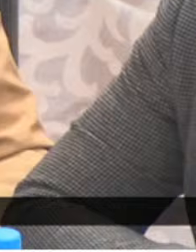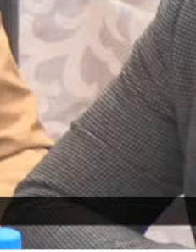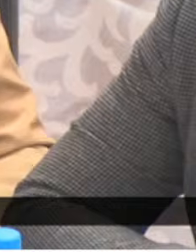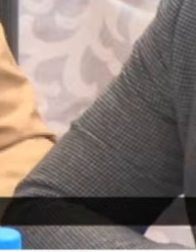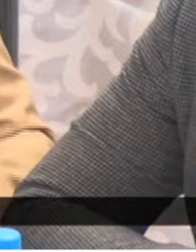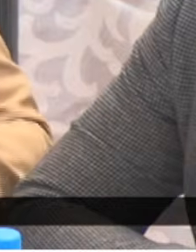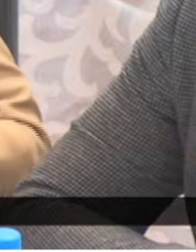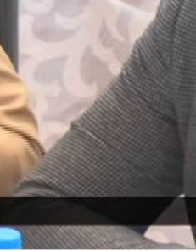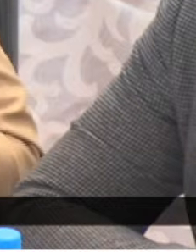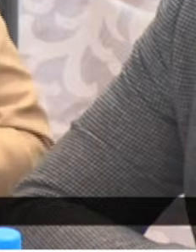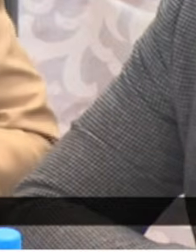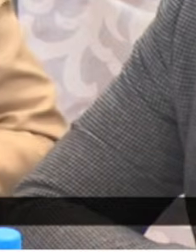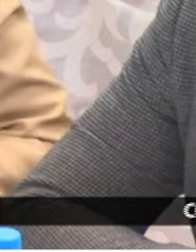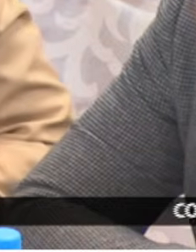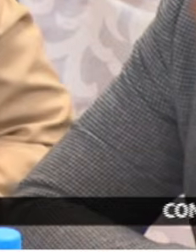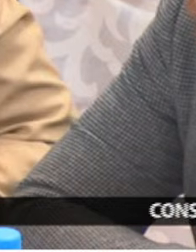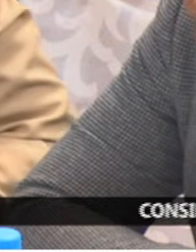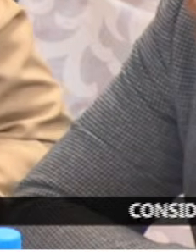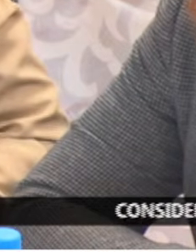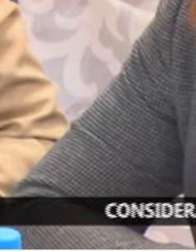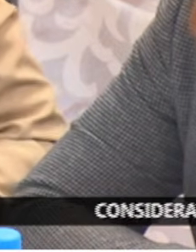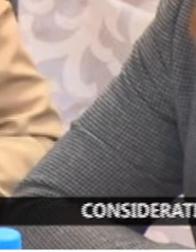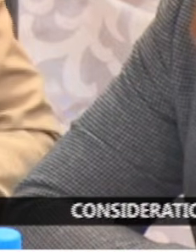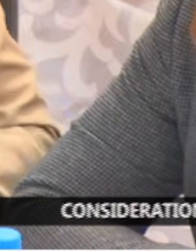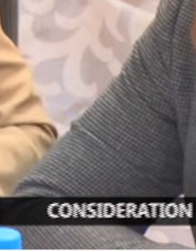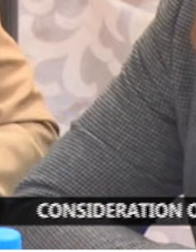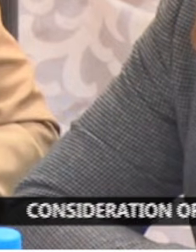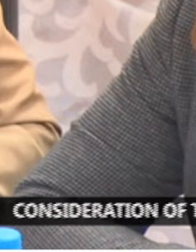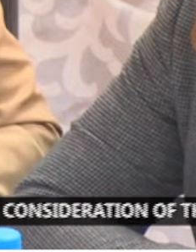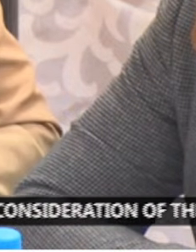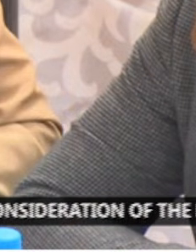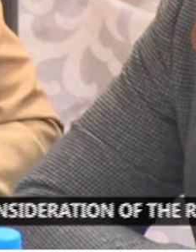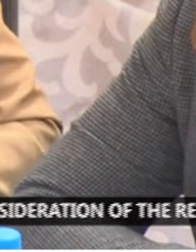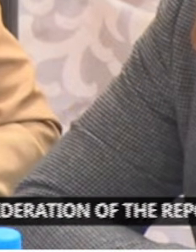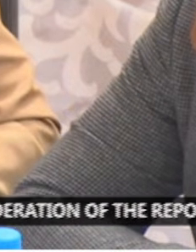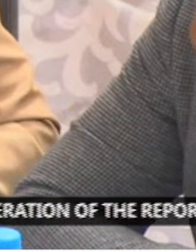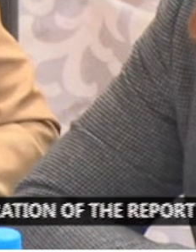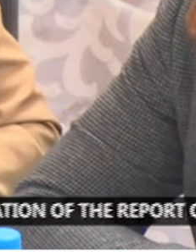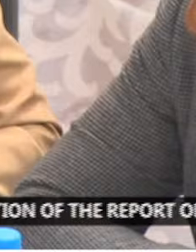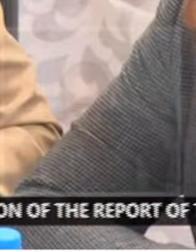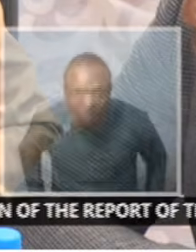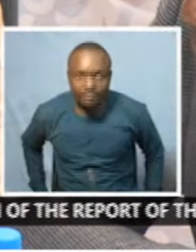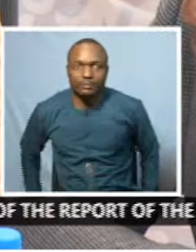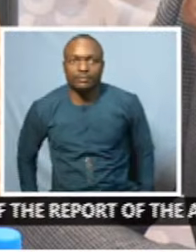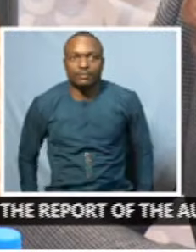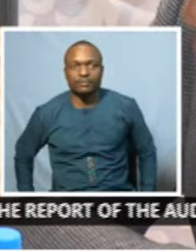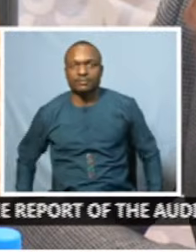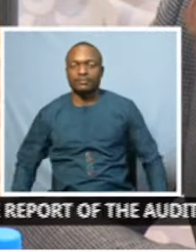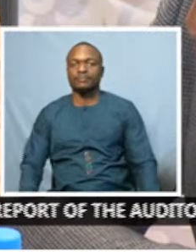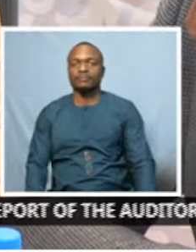532,400. And at the point of closure of this project, the contractor had been paid a total sum